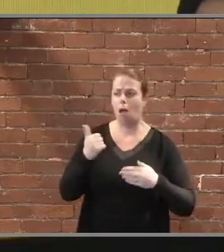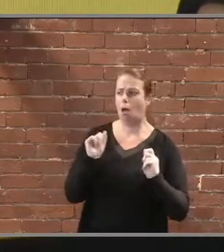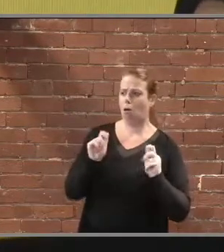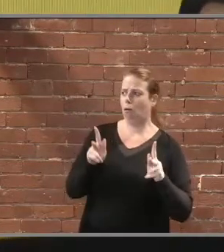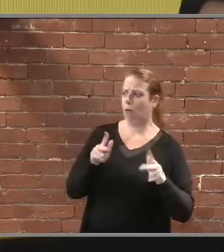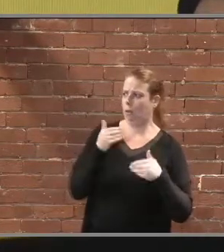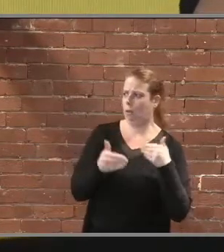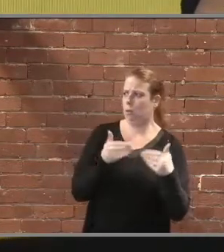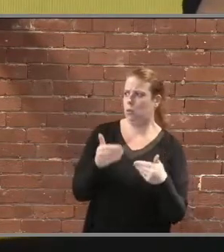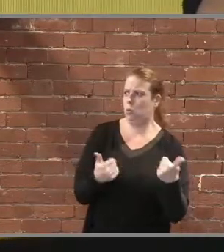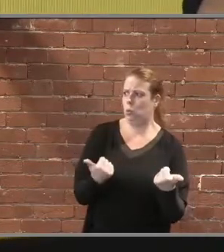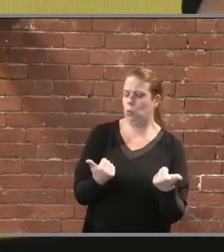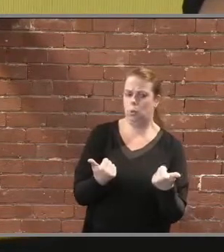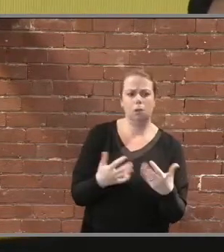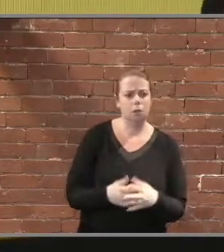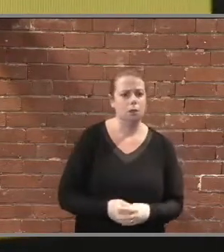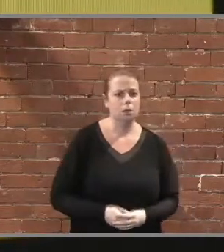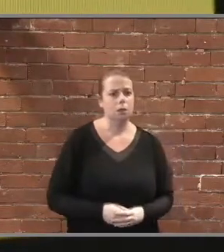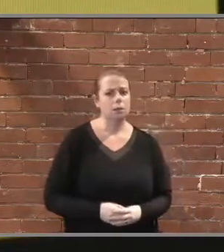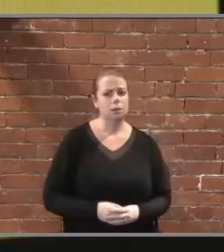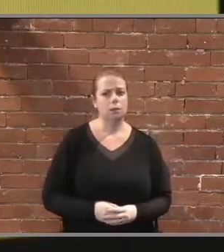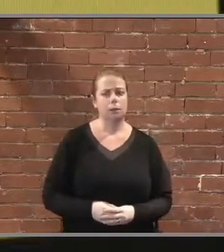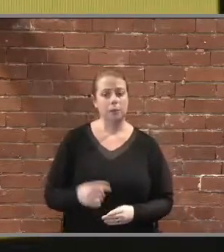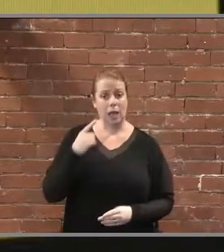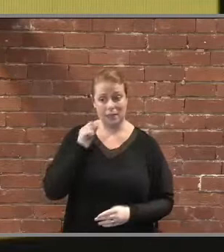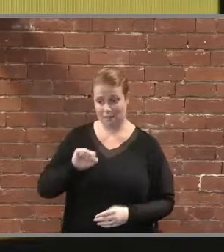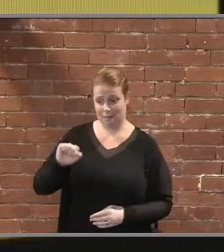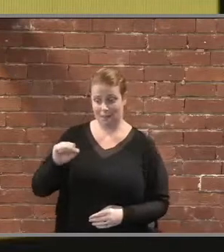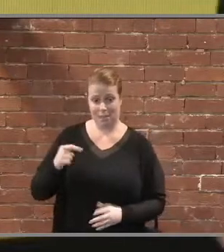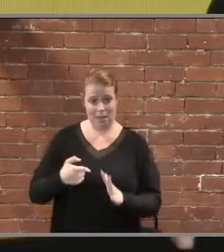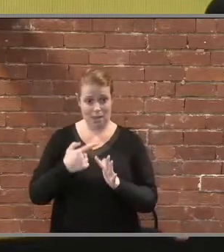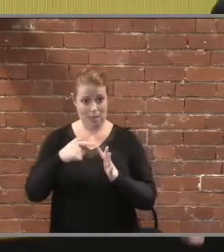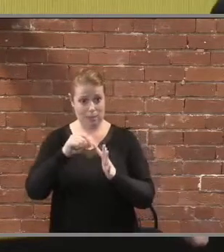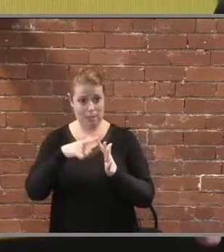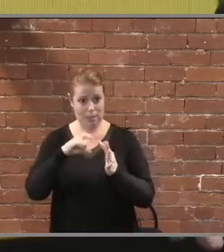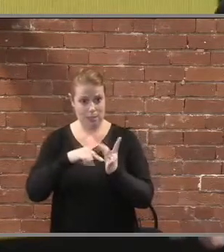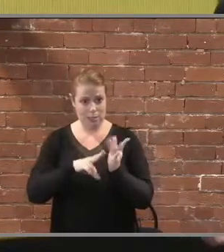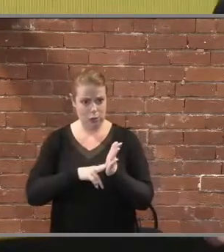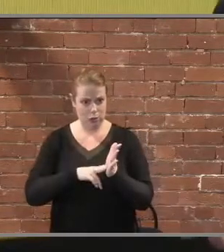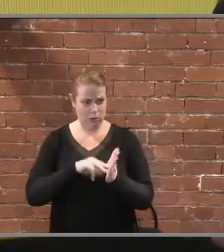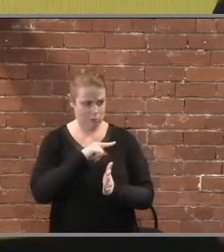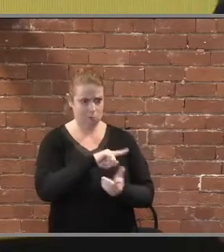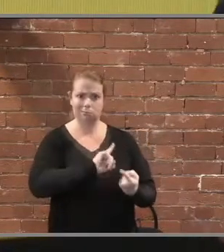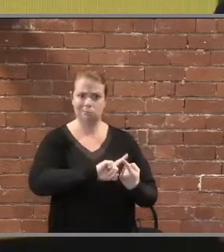moving forward. And I think the expectation was that we were already moving forward,